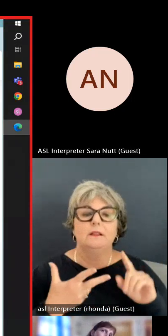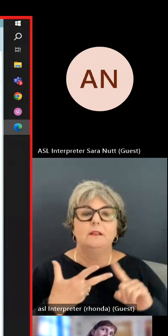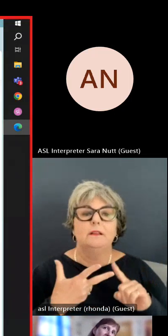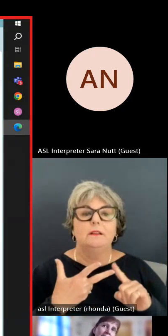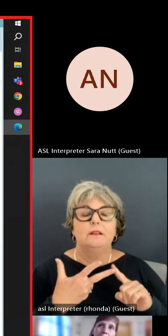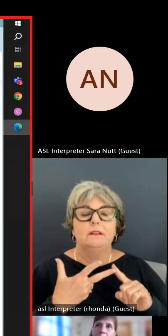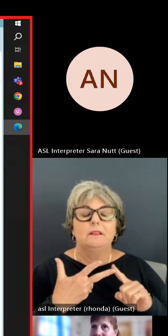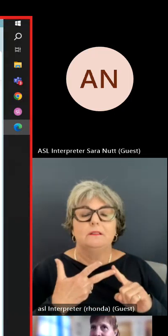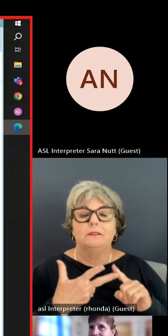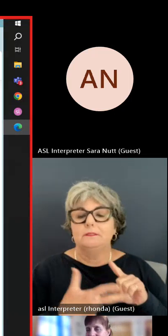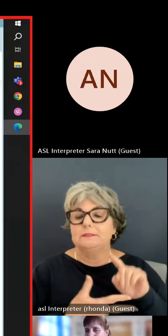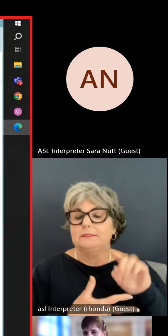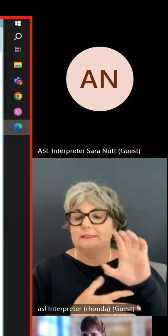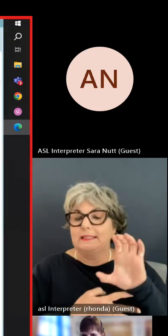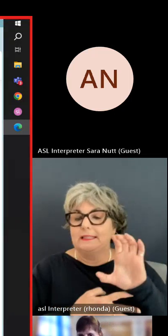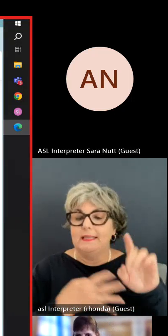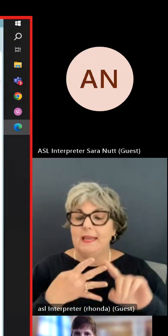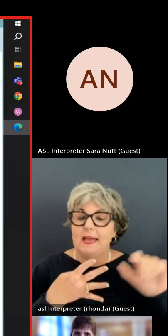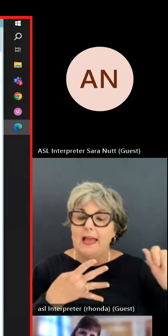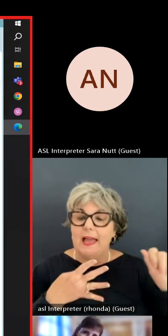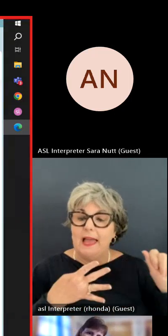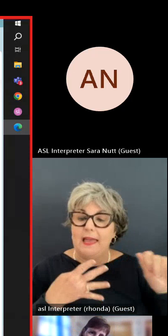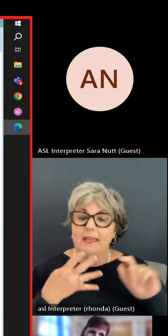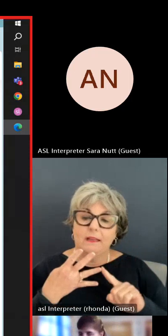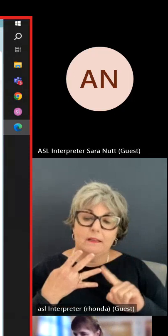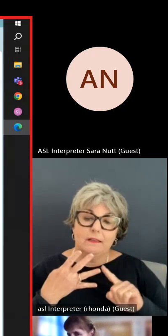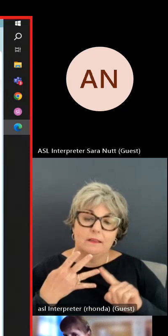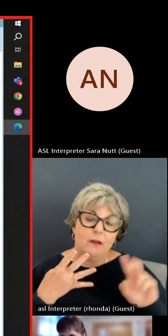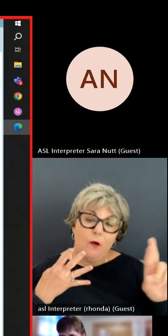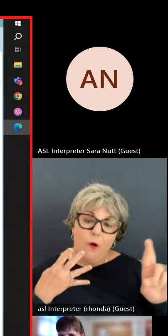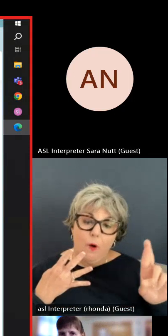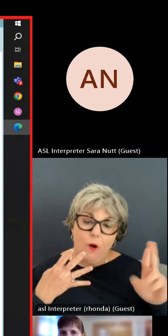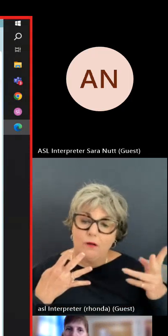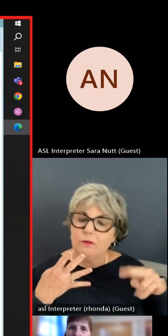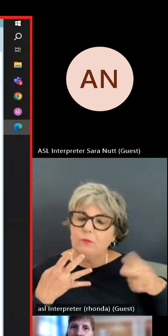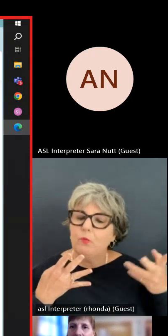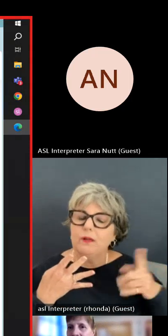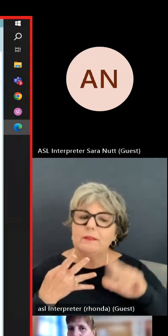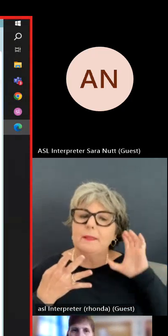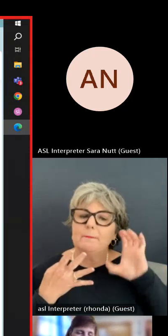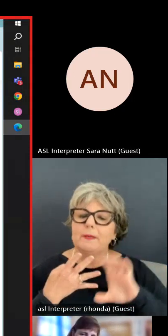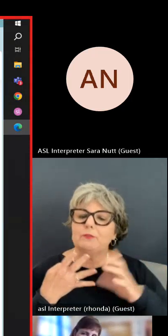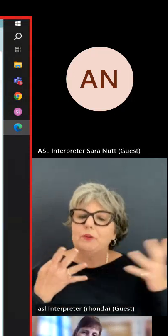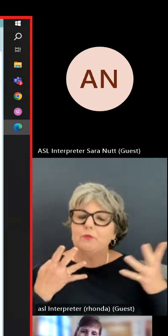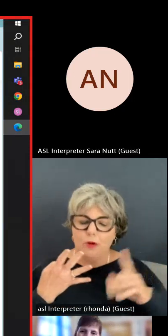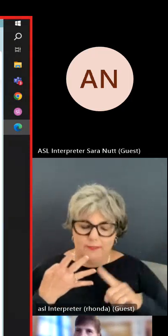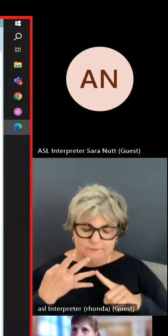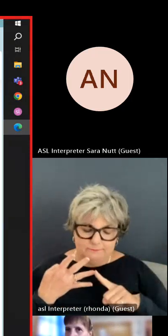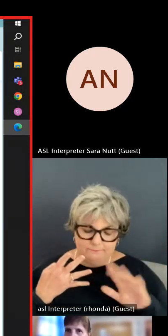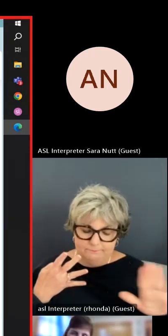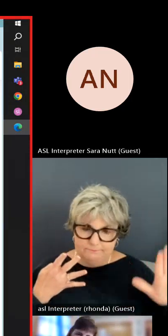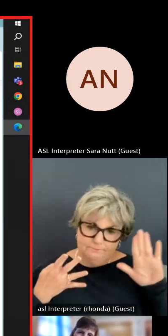Next, any ideas of what this is? This picture. You can either raise your hand or put it in the chat window for